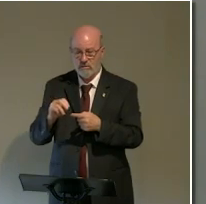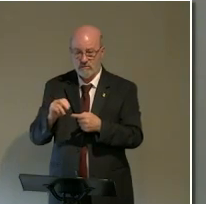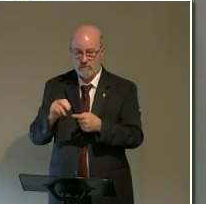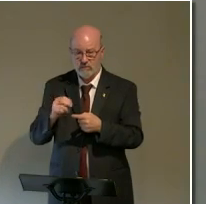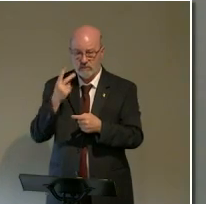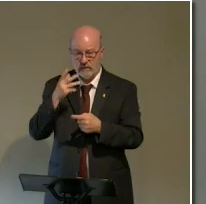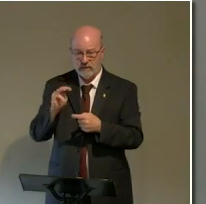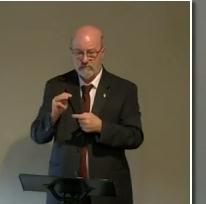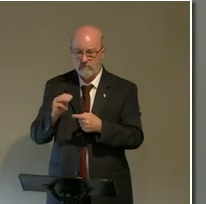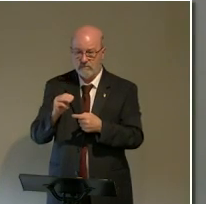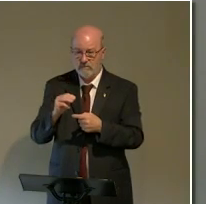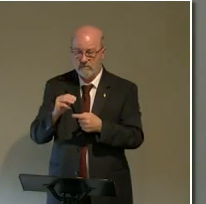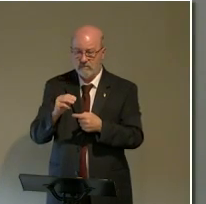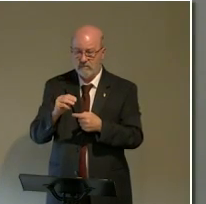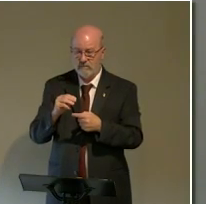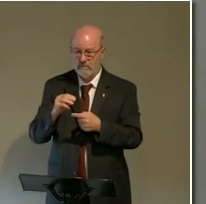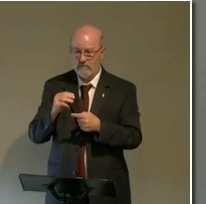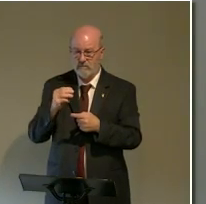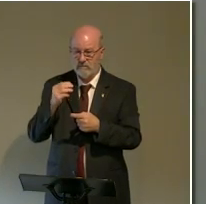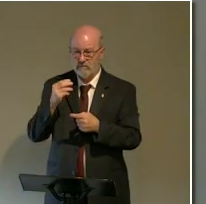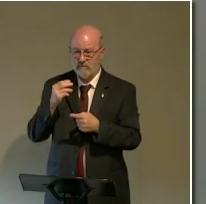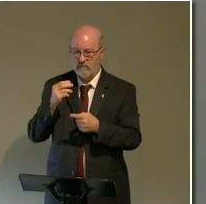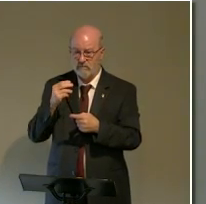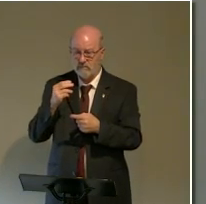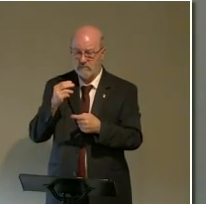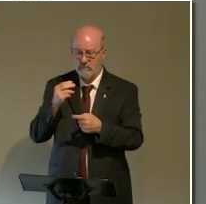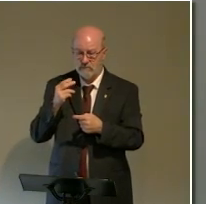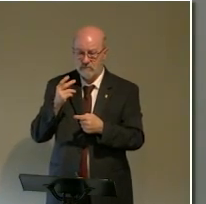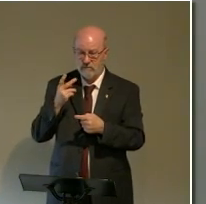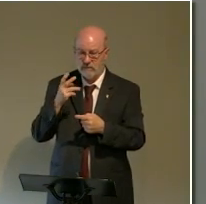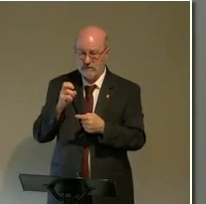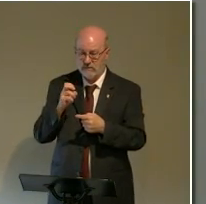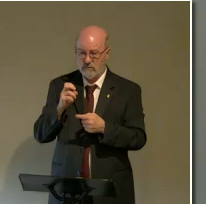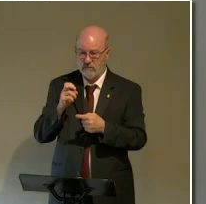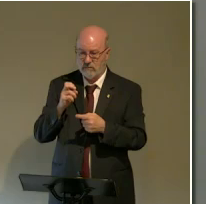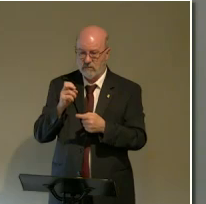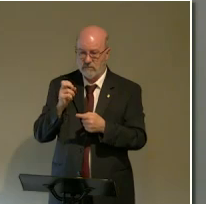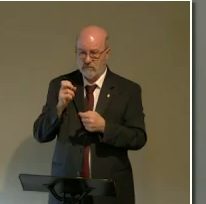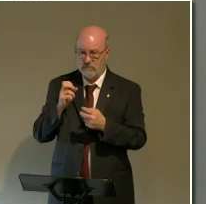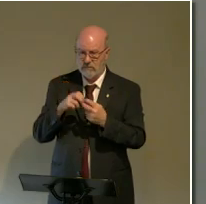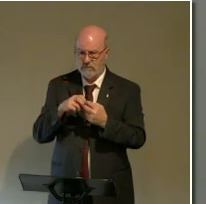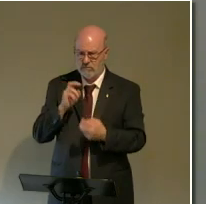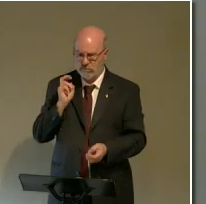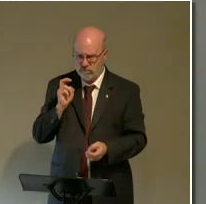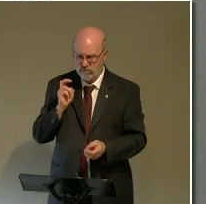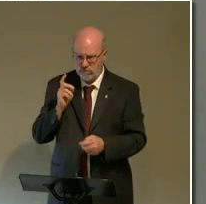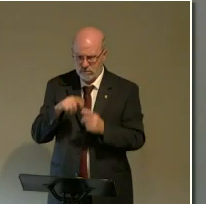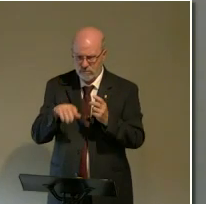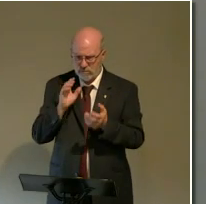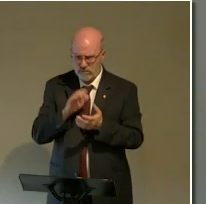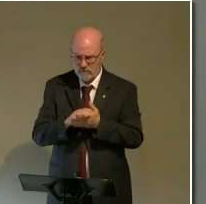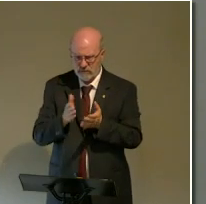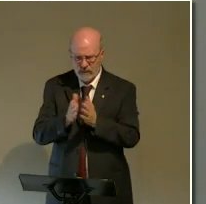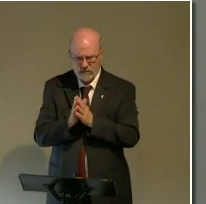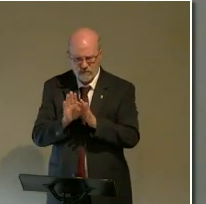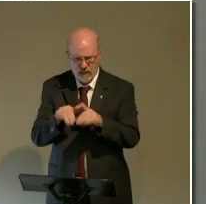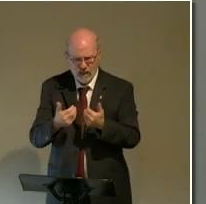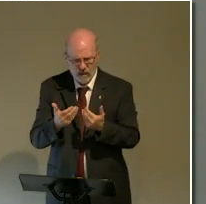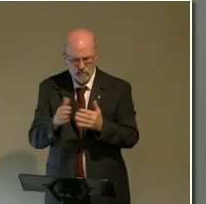Carlson, he claims to be Christian. He was like floored. Like he couldn't believe it. He kept asking him, like,